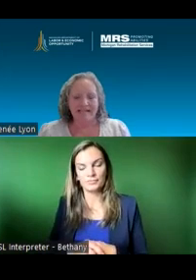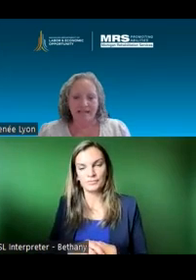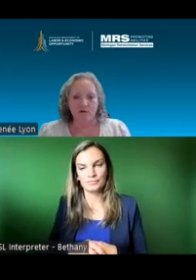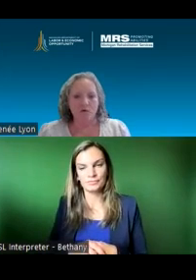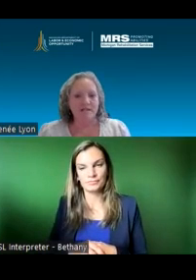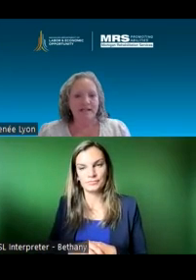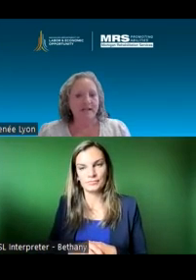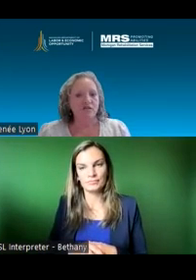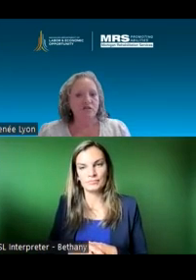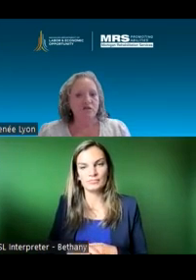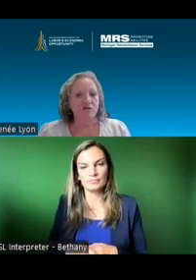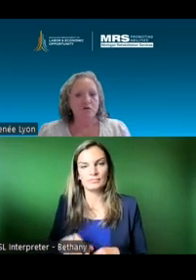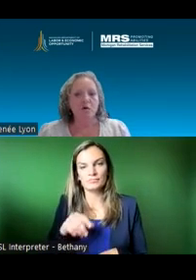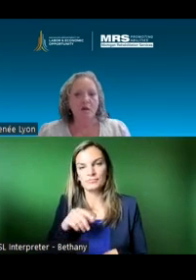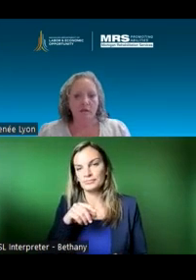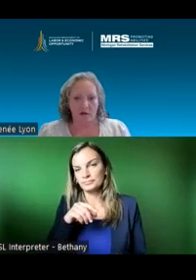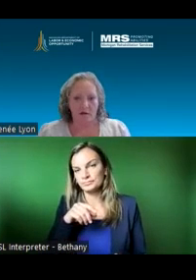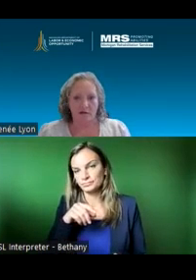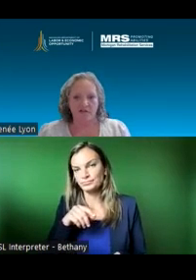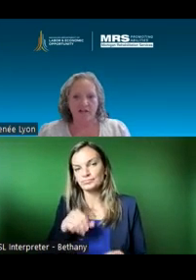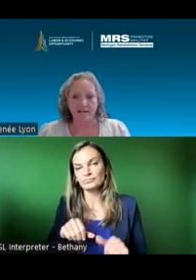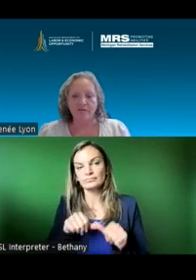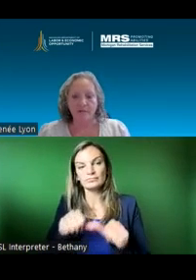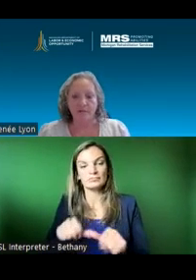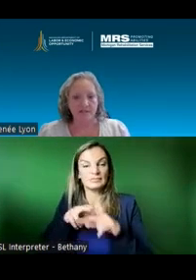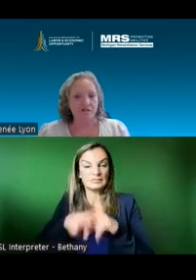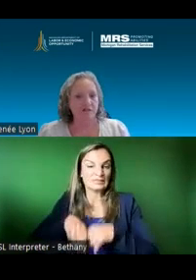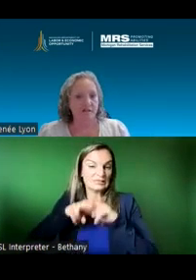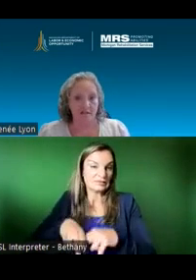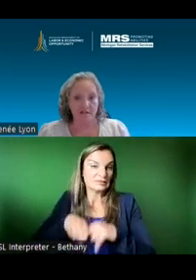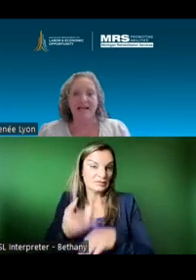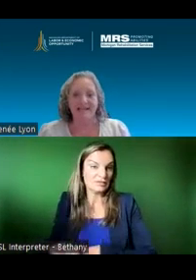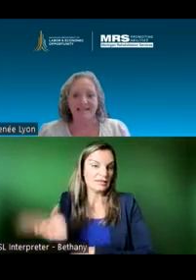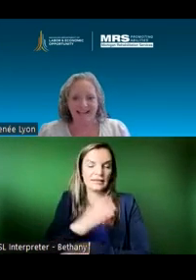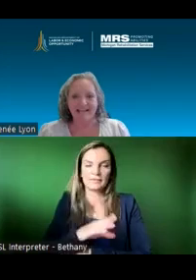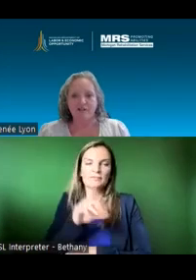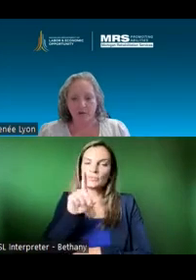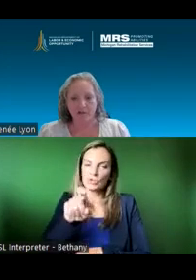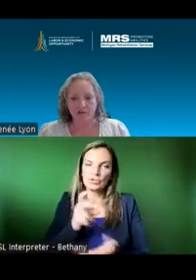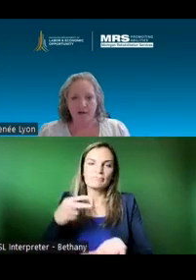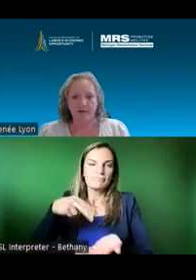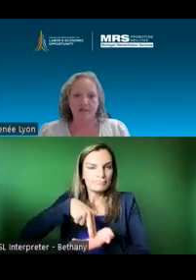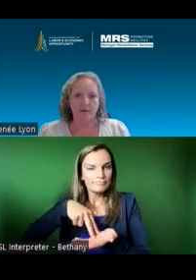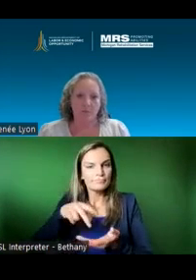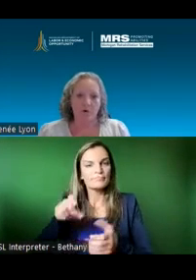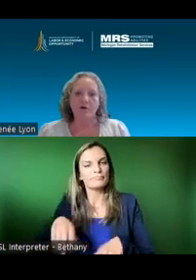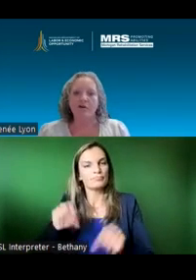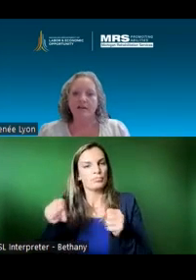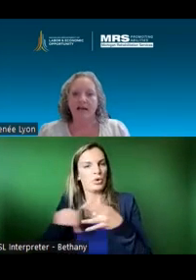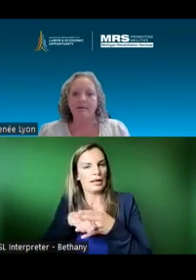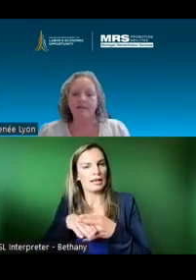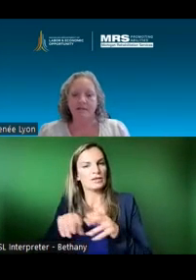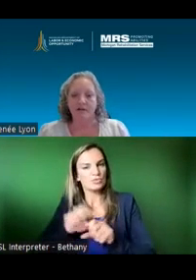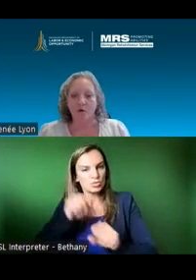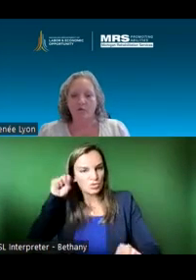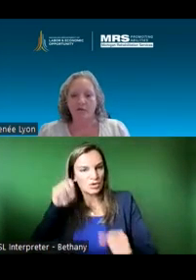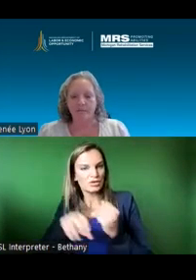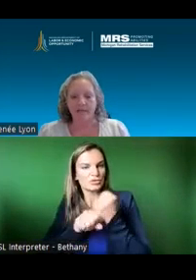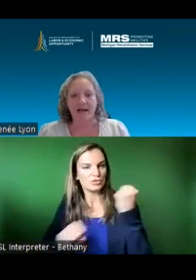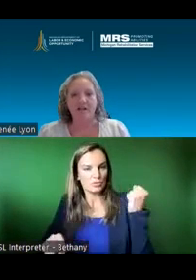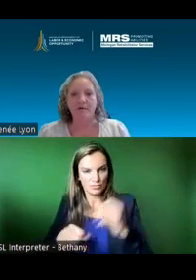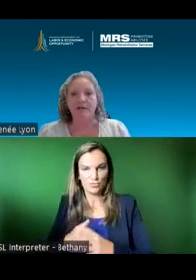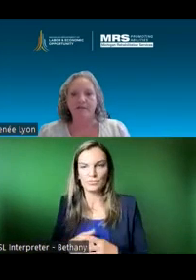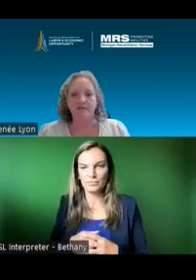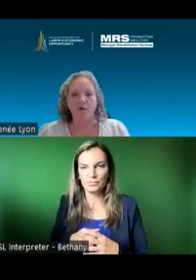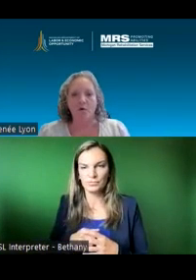Don't sit or stand too long. Change position, take stretch breaks. Poor ergonomics can only